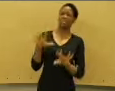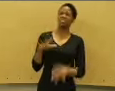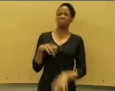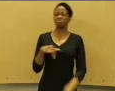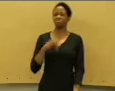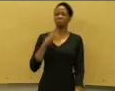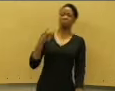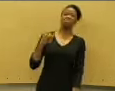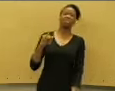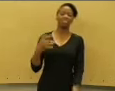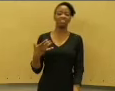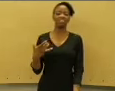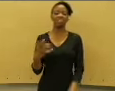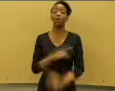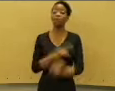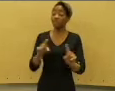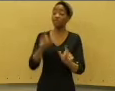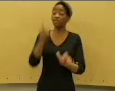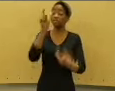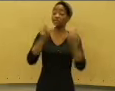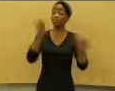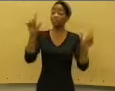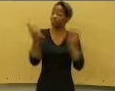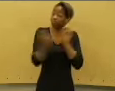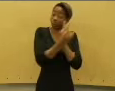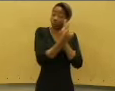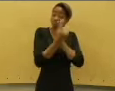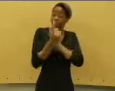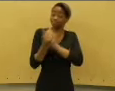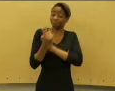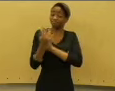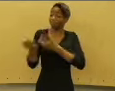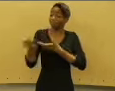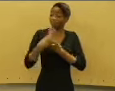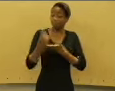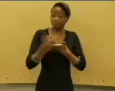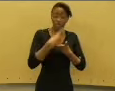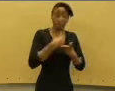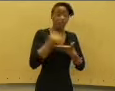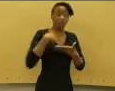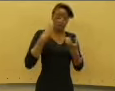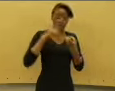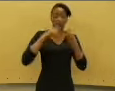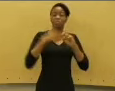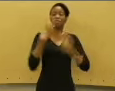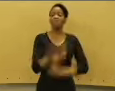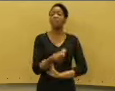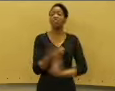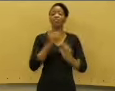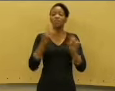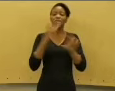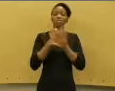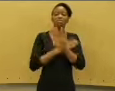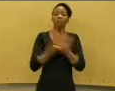people who will come to me in the DMs and be on some, okay, so I've got a problem with this.